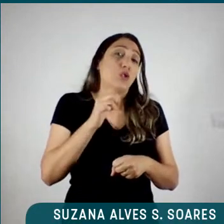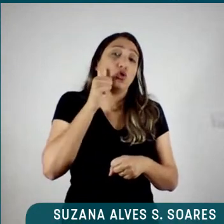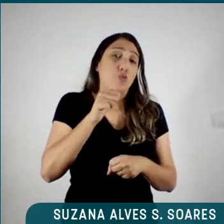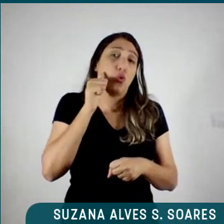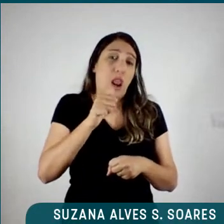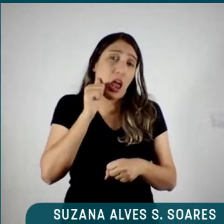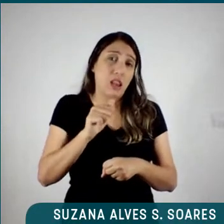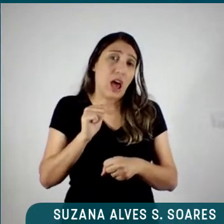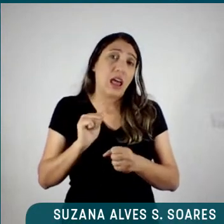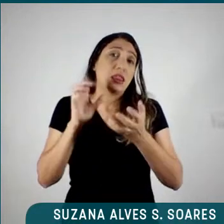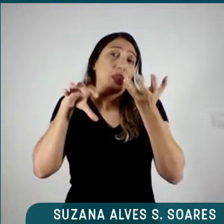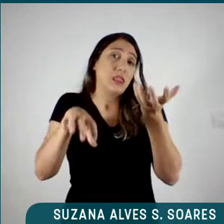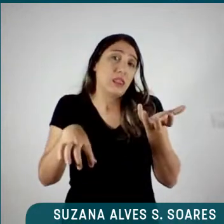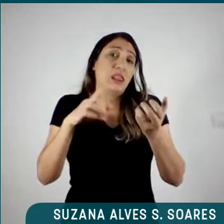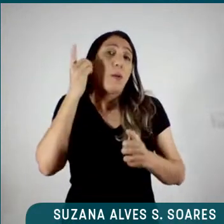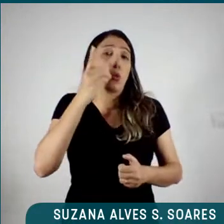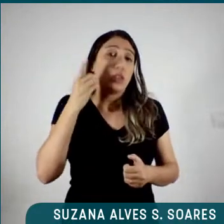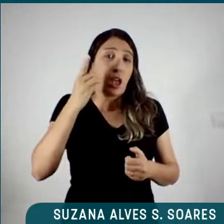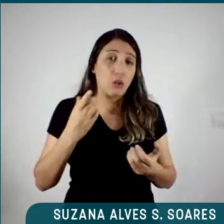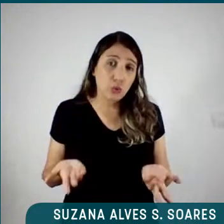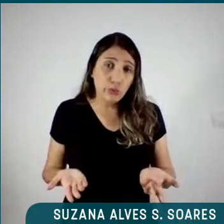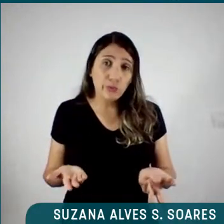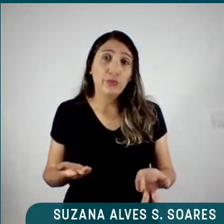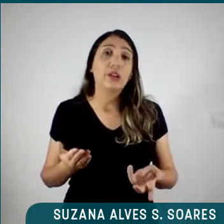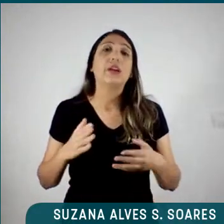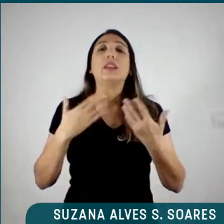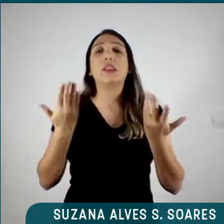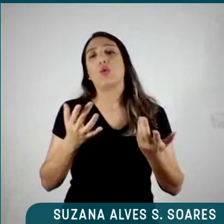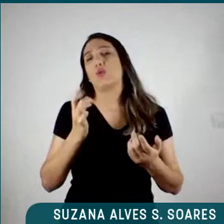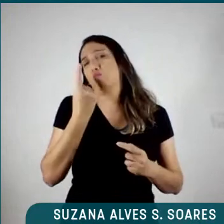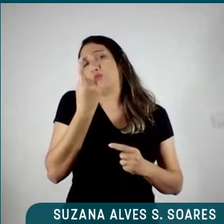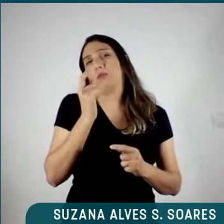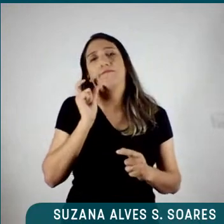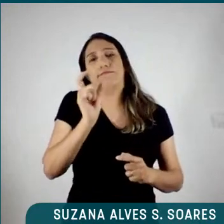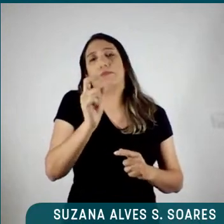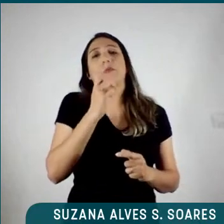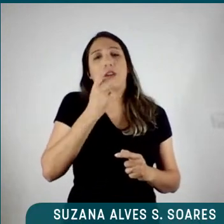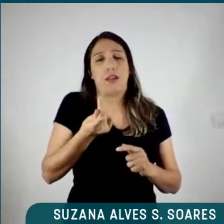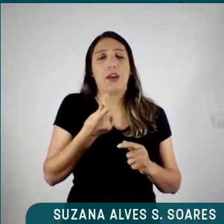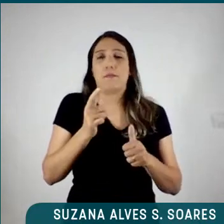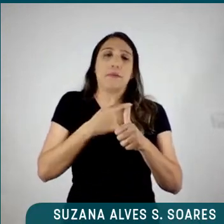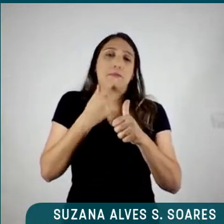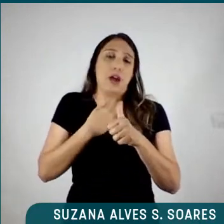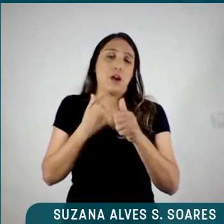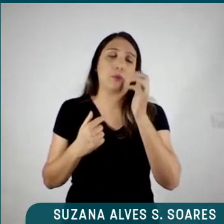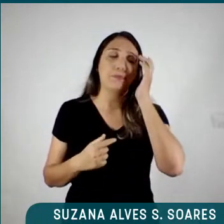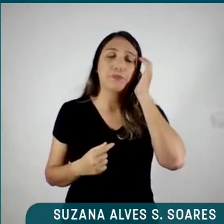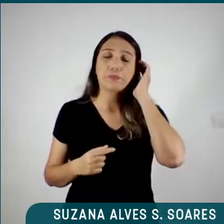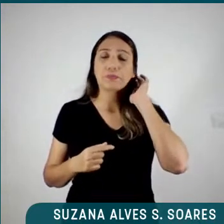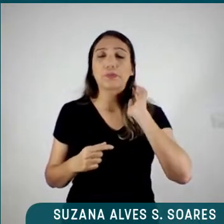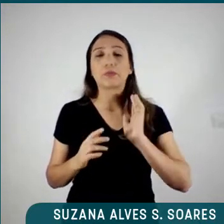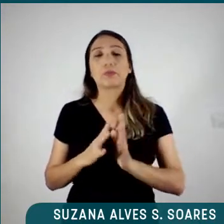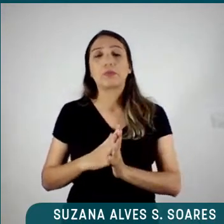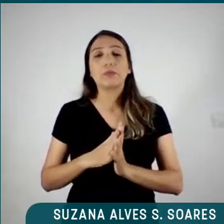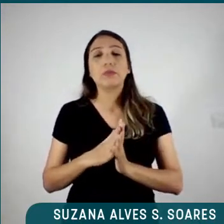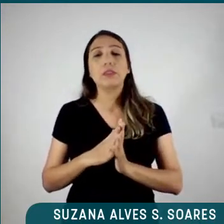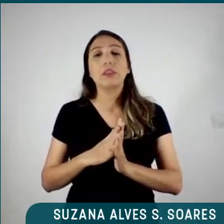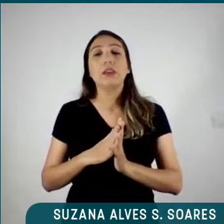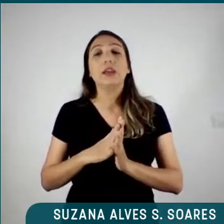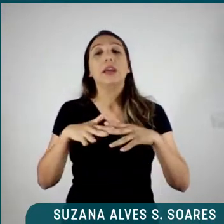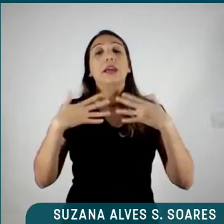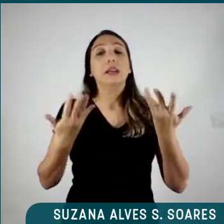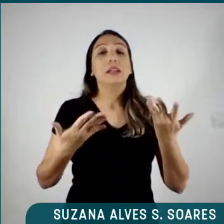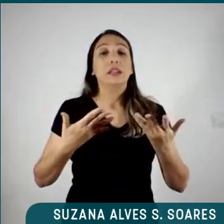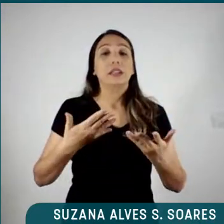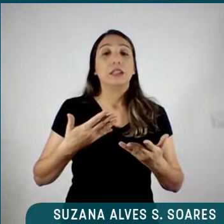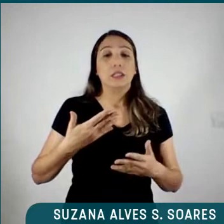98, but only it was last year that we got a significant number of women